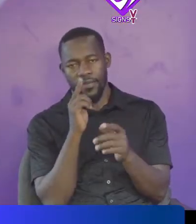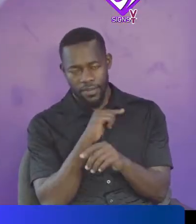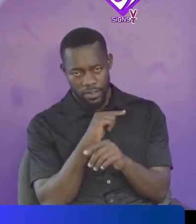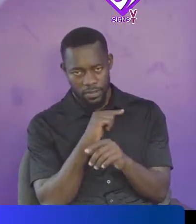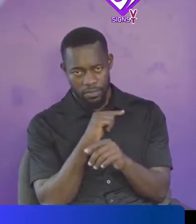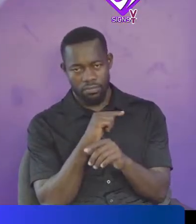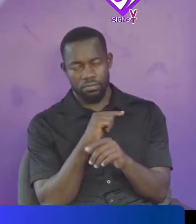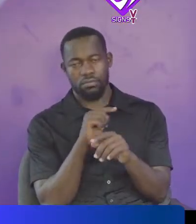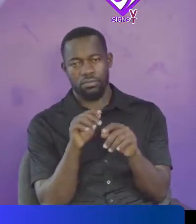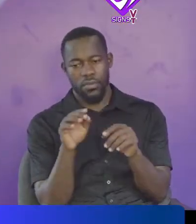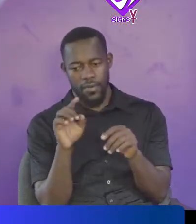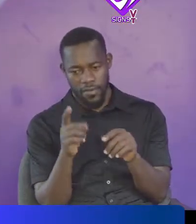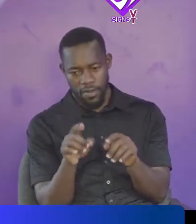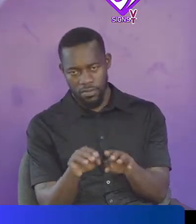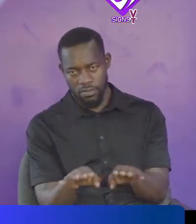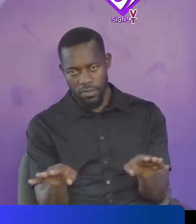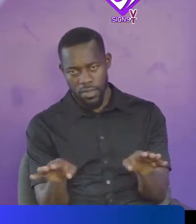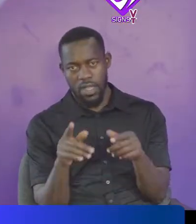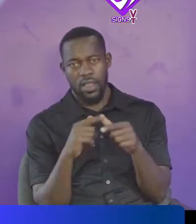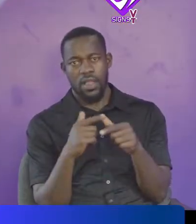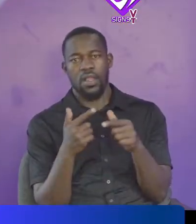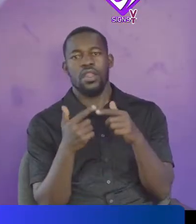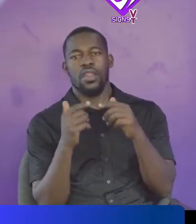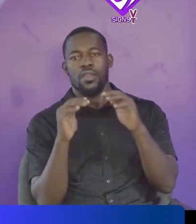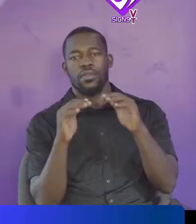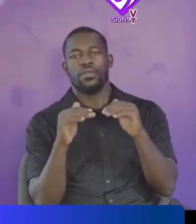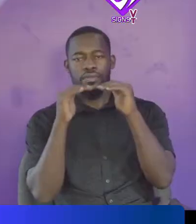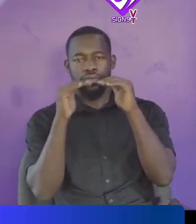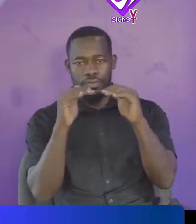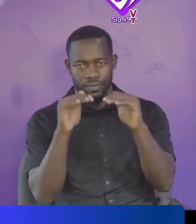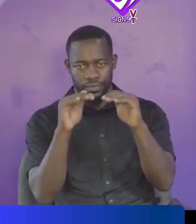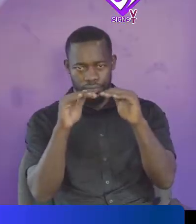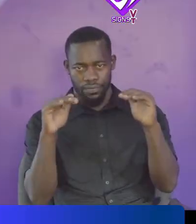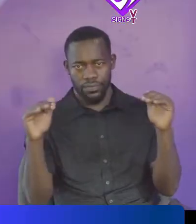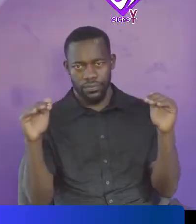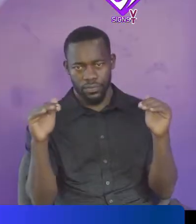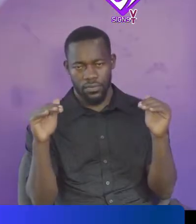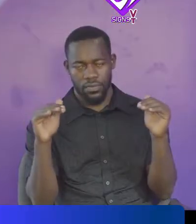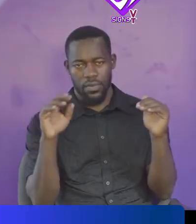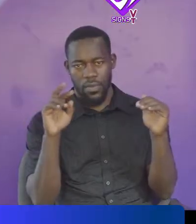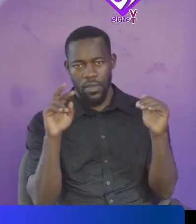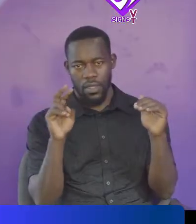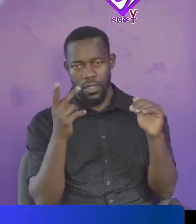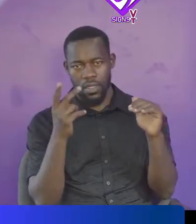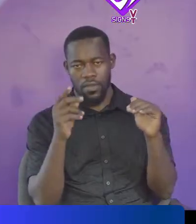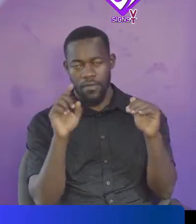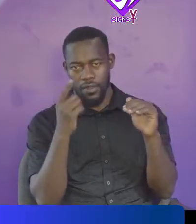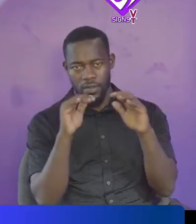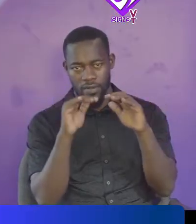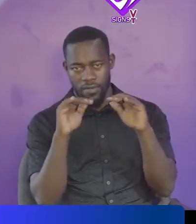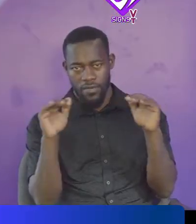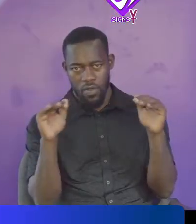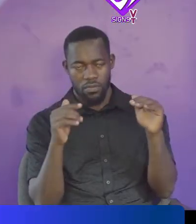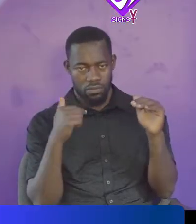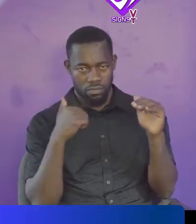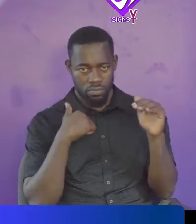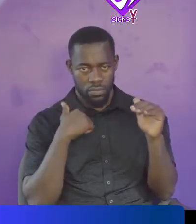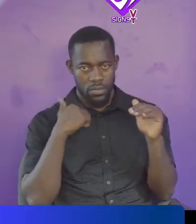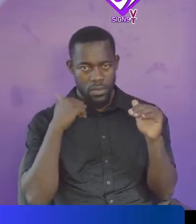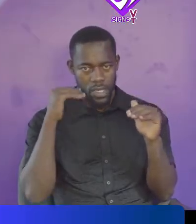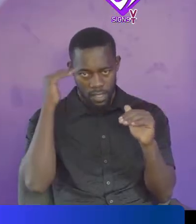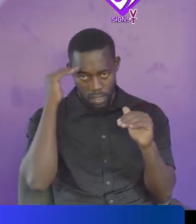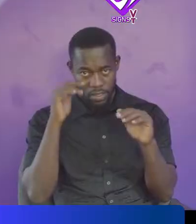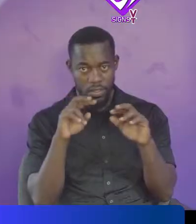is the first place. Then now, apart from that, where I am now, the head, the research